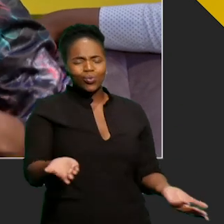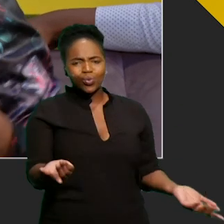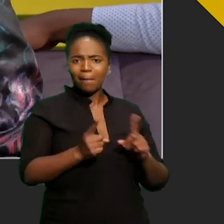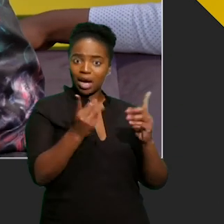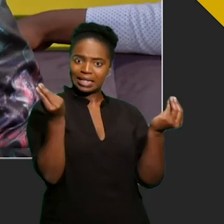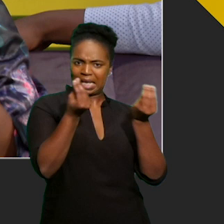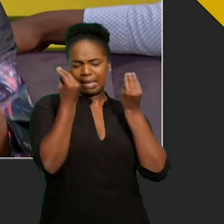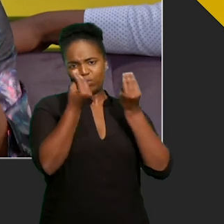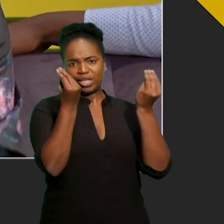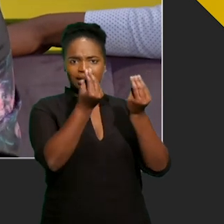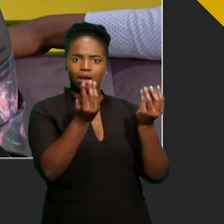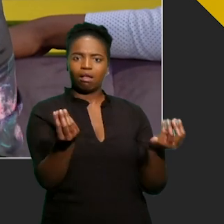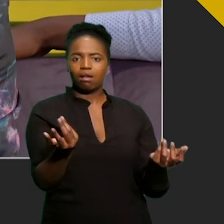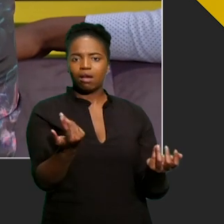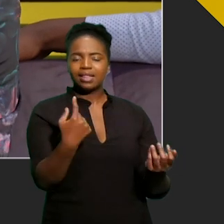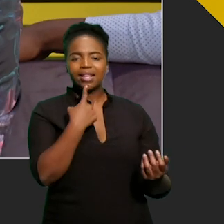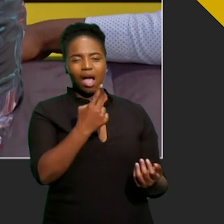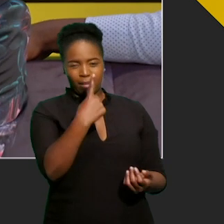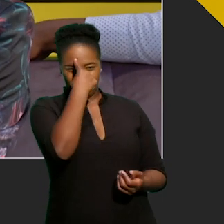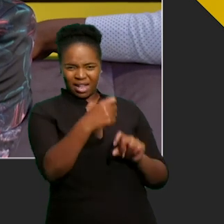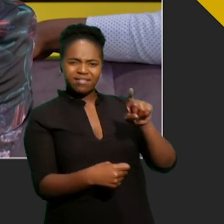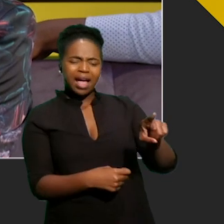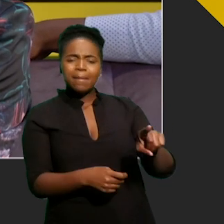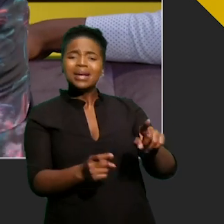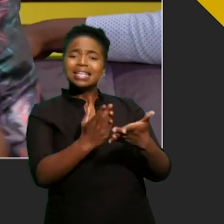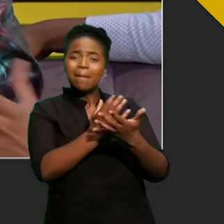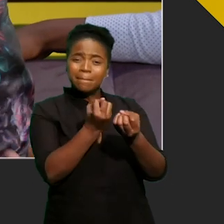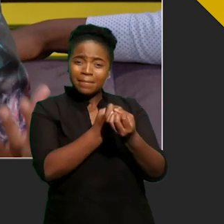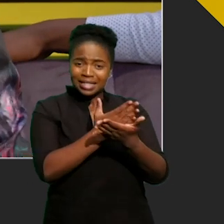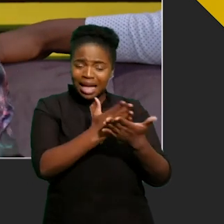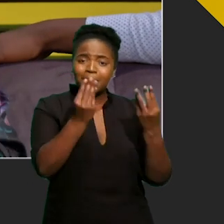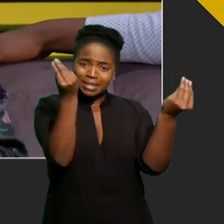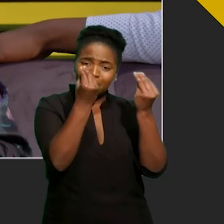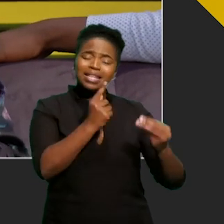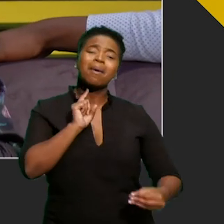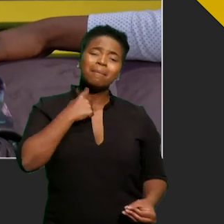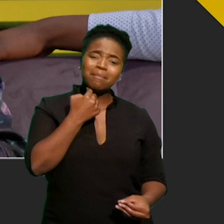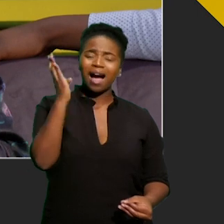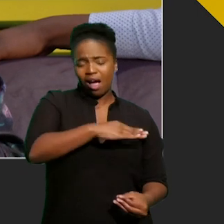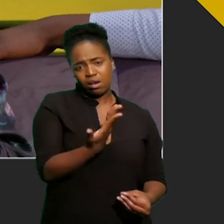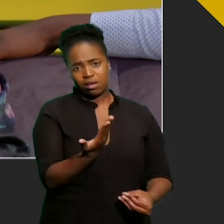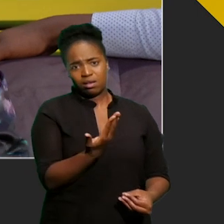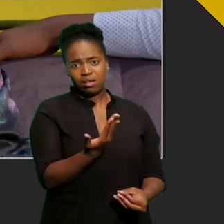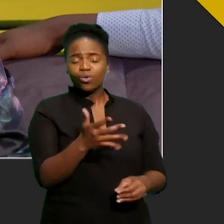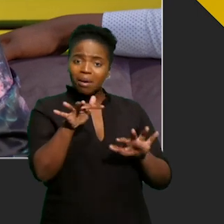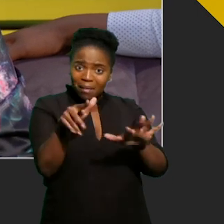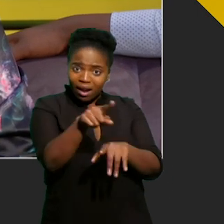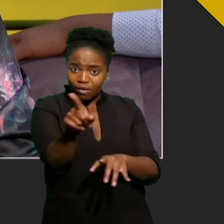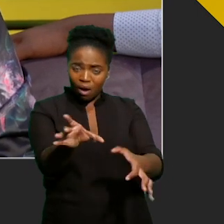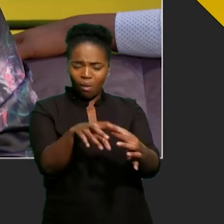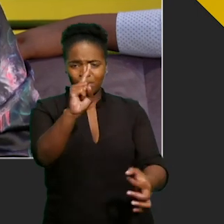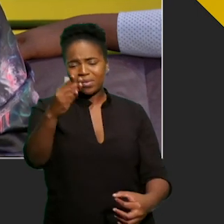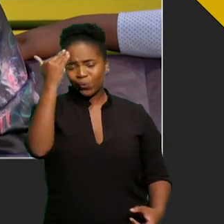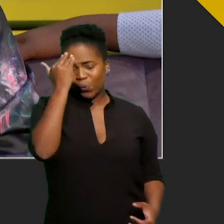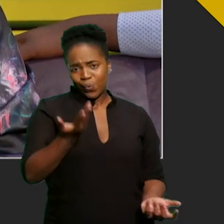because they are a celebrity, the public would more likely believe them than they would the story. So I think that in itself needs to be looked at,